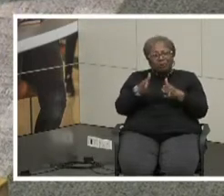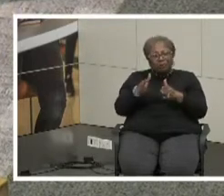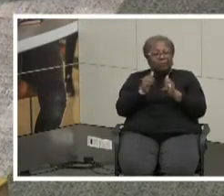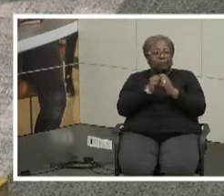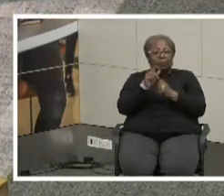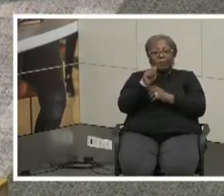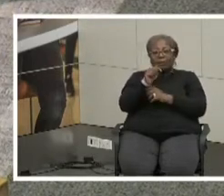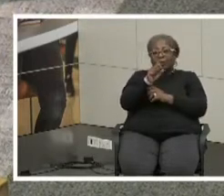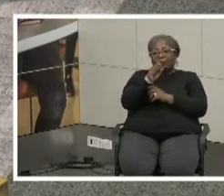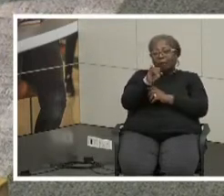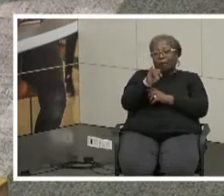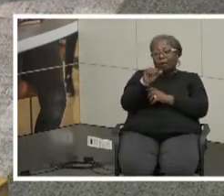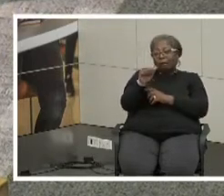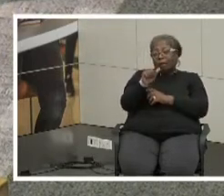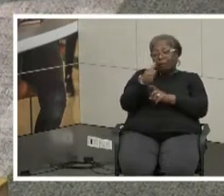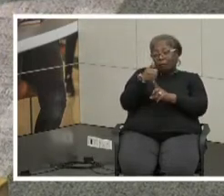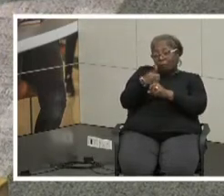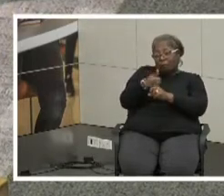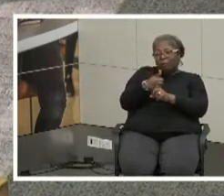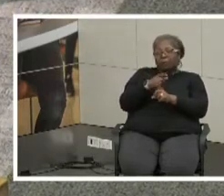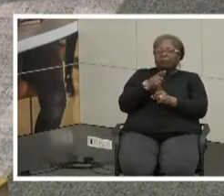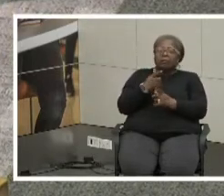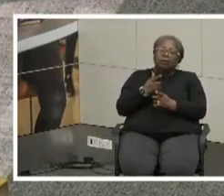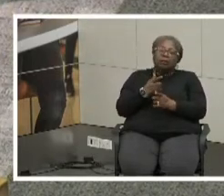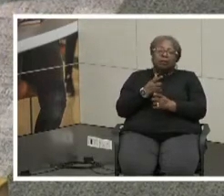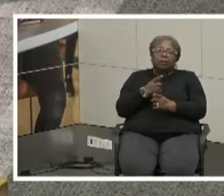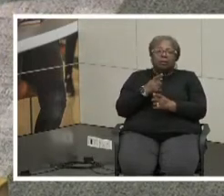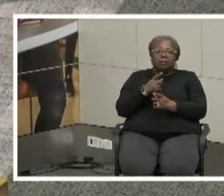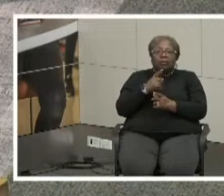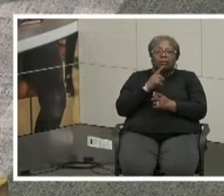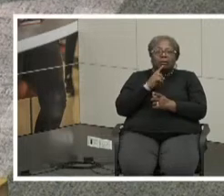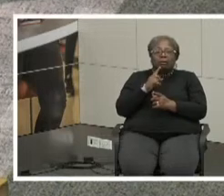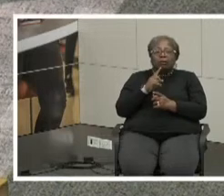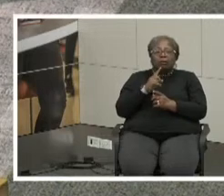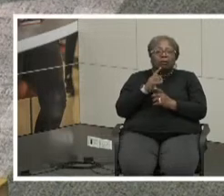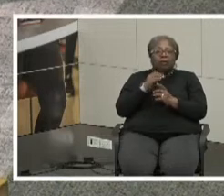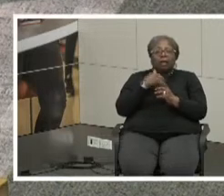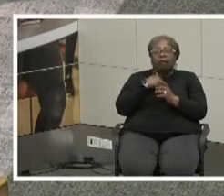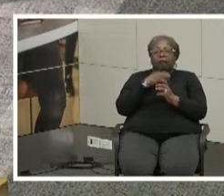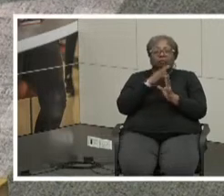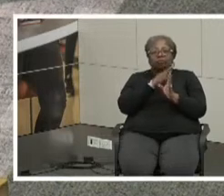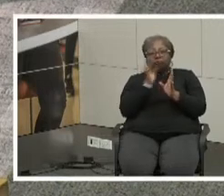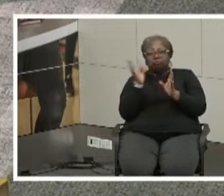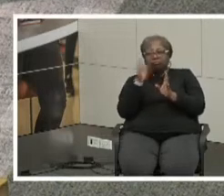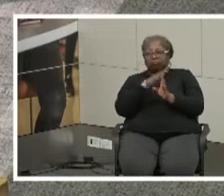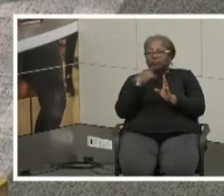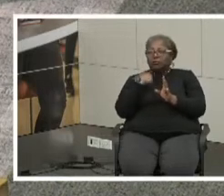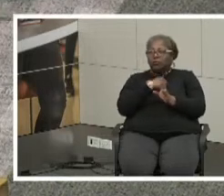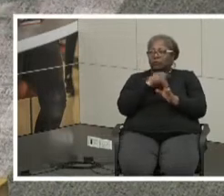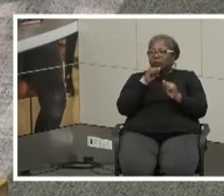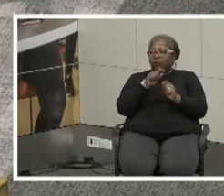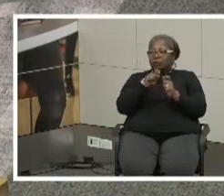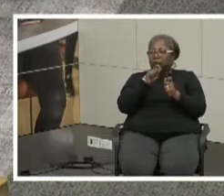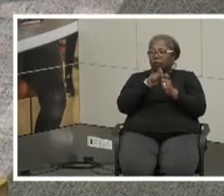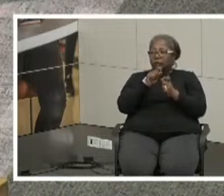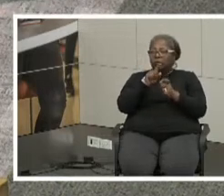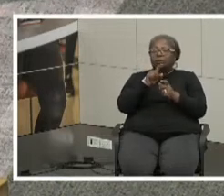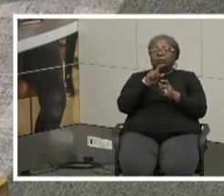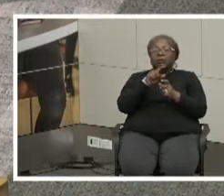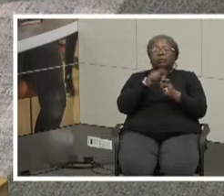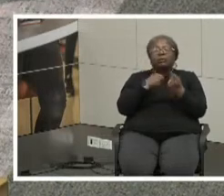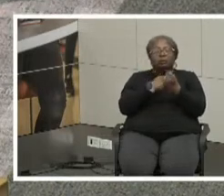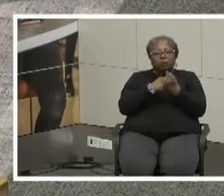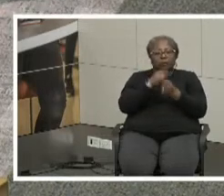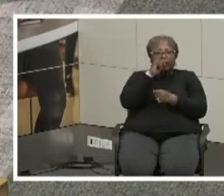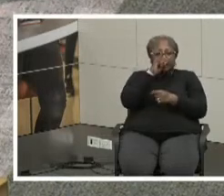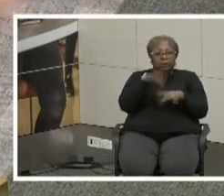tsia itself which is very you know four systematic Windows where we could support specific kids in taking that test